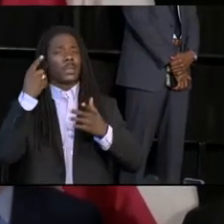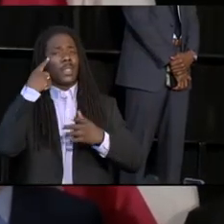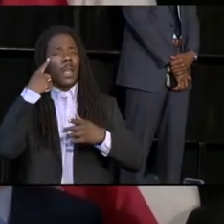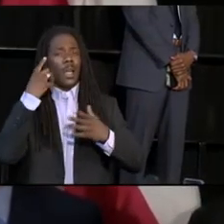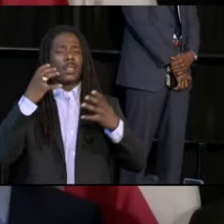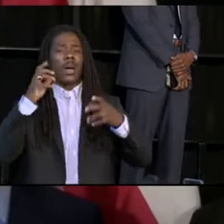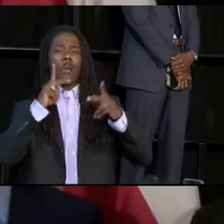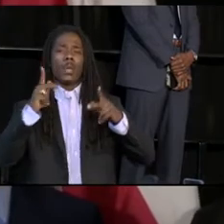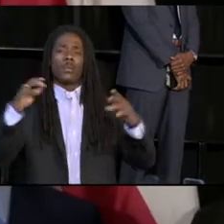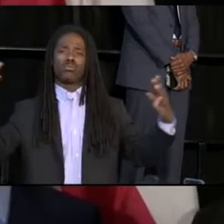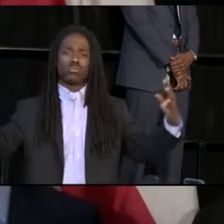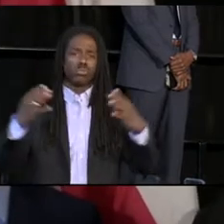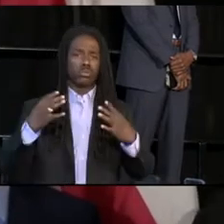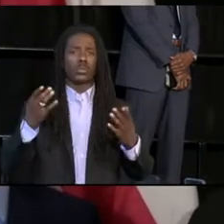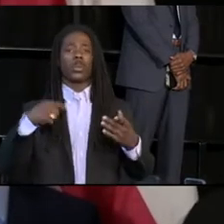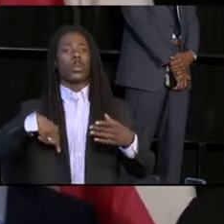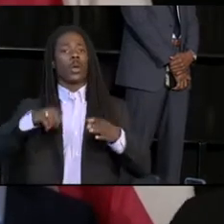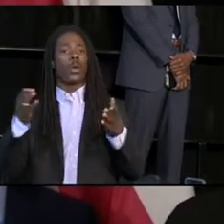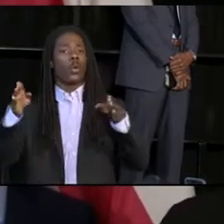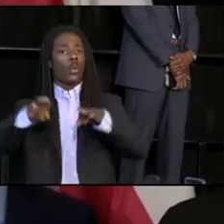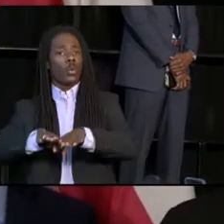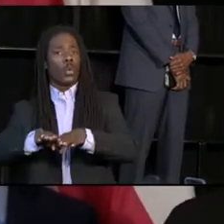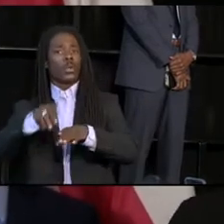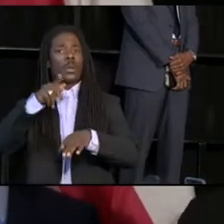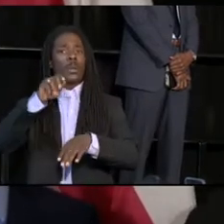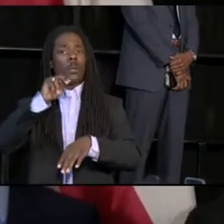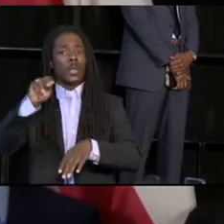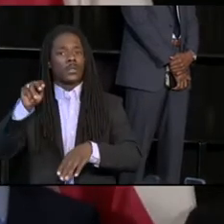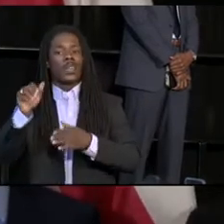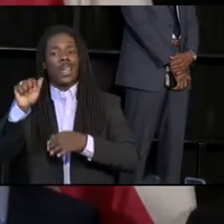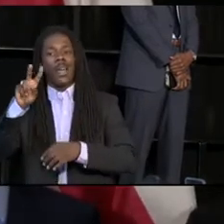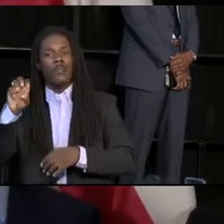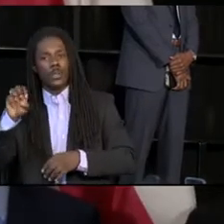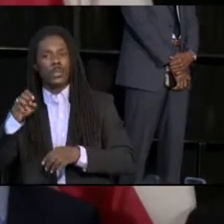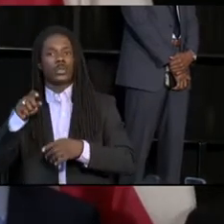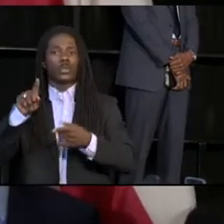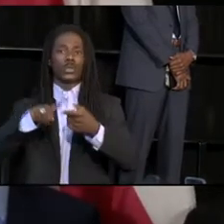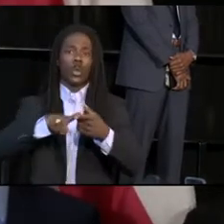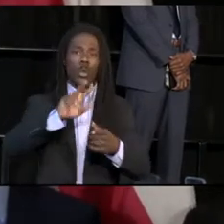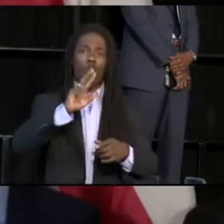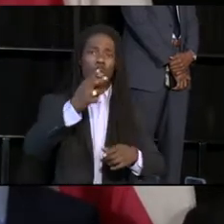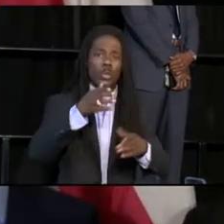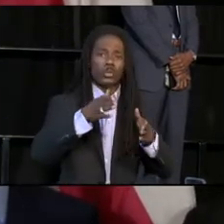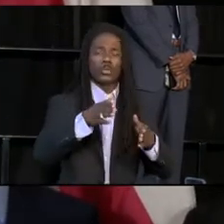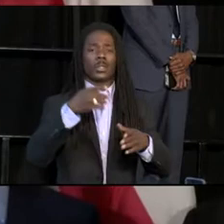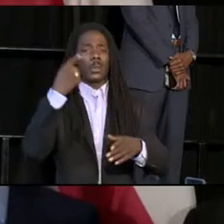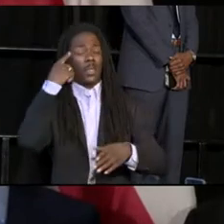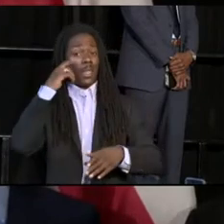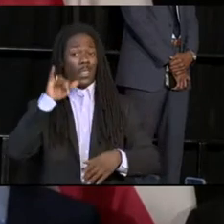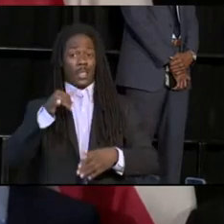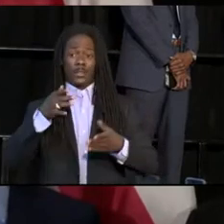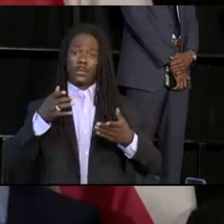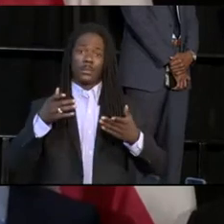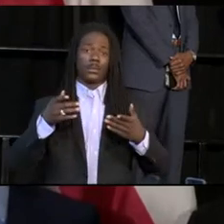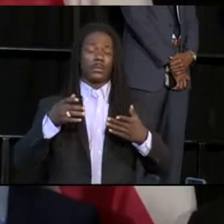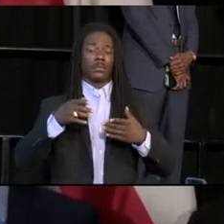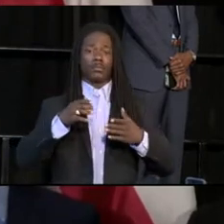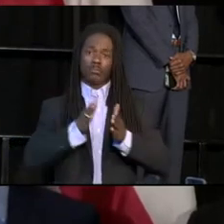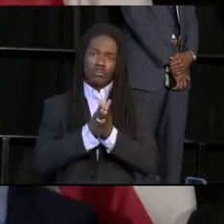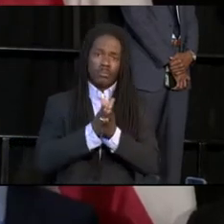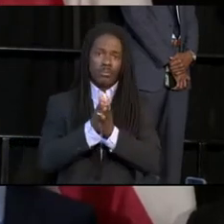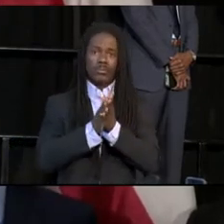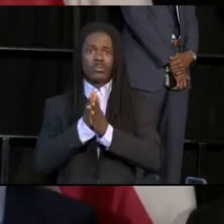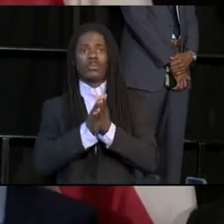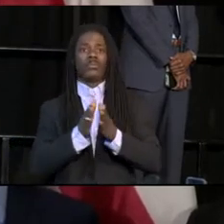we are closing down all of Pennsylvania Avenue from 12th down to 3rd, and we feel like it's the movement of everybody getting here, and that will culminate at